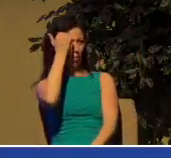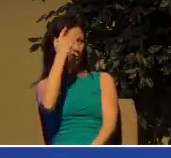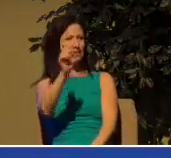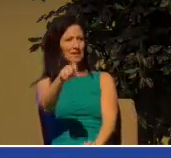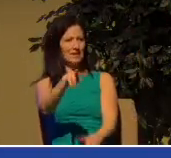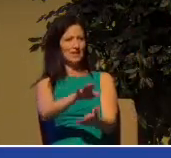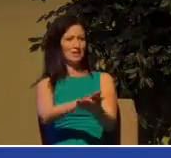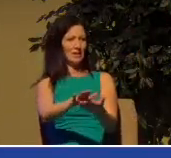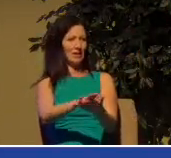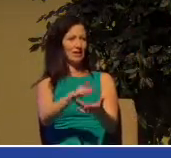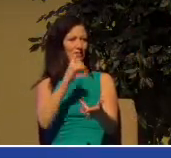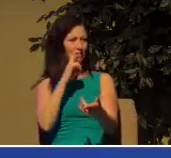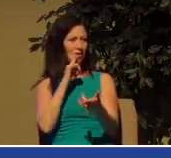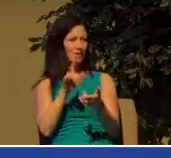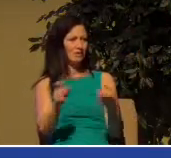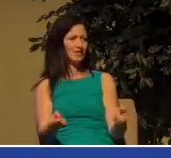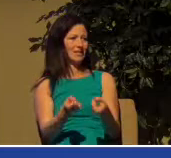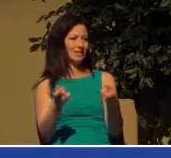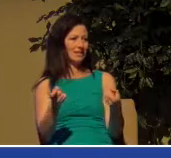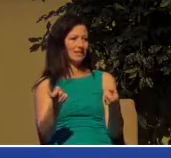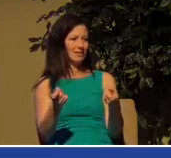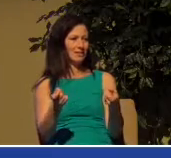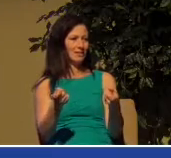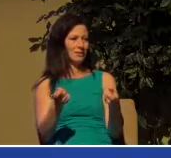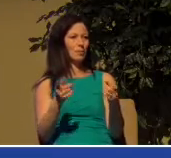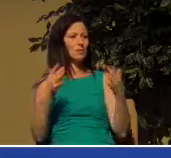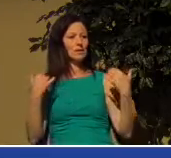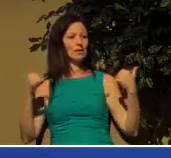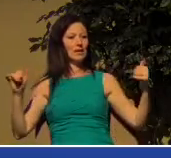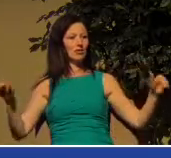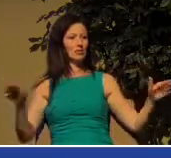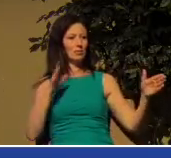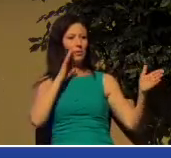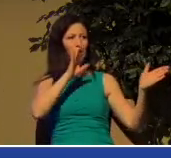The problem with the Old Testament sacrificial